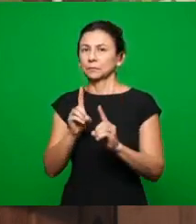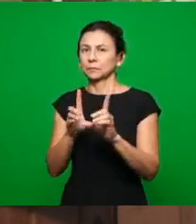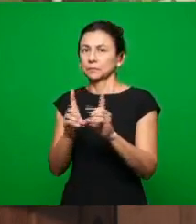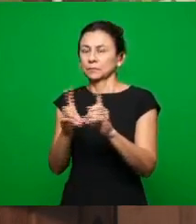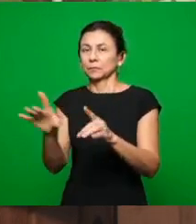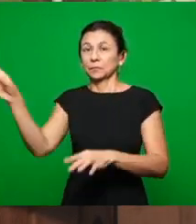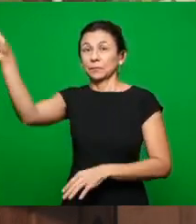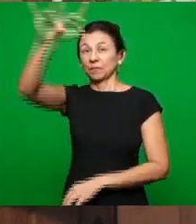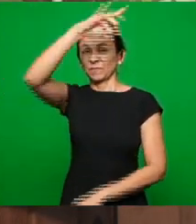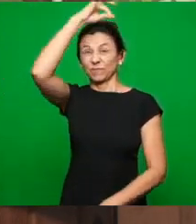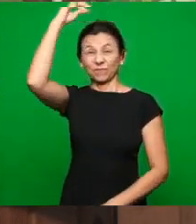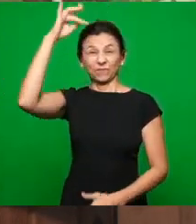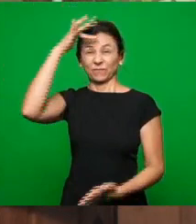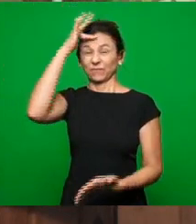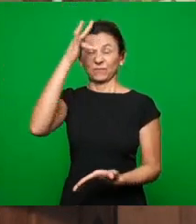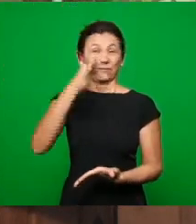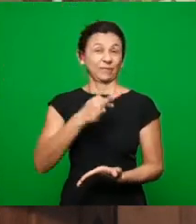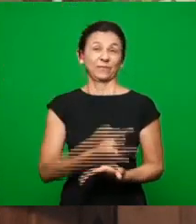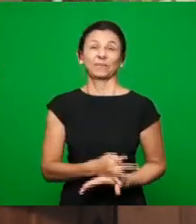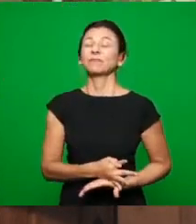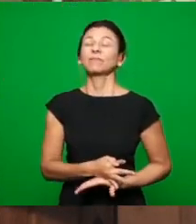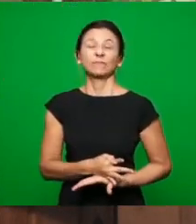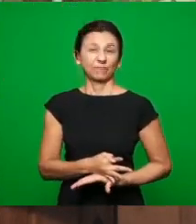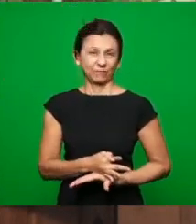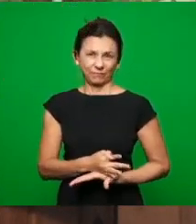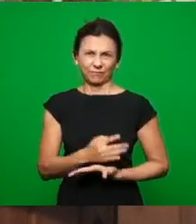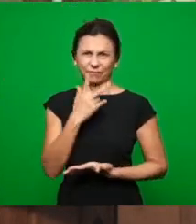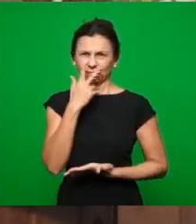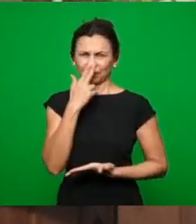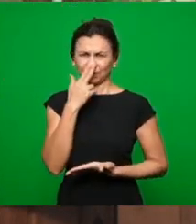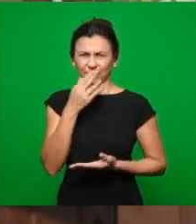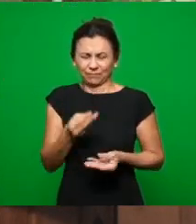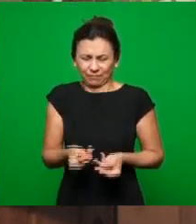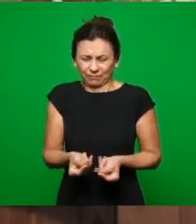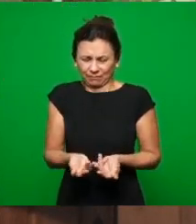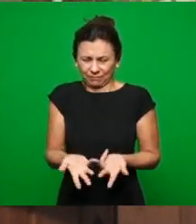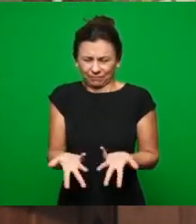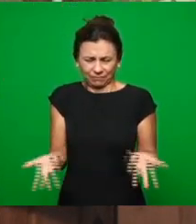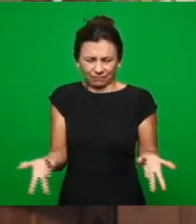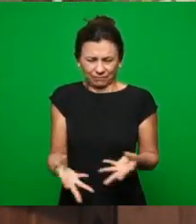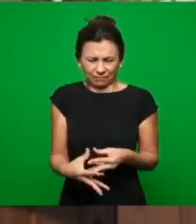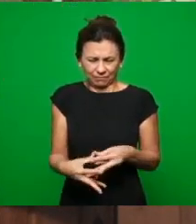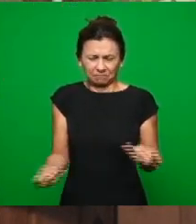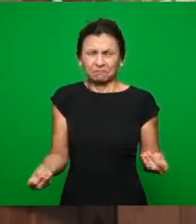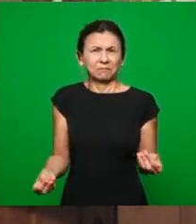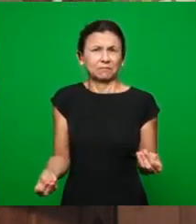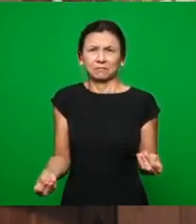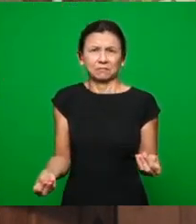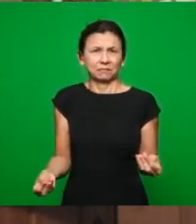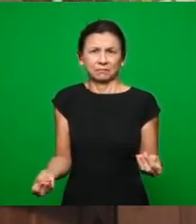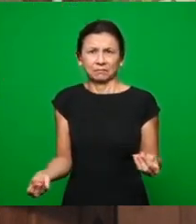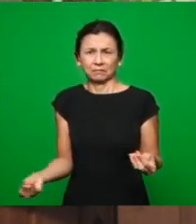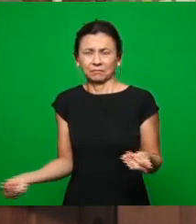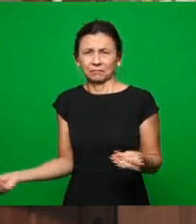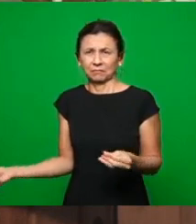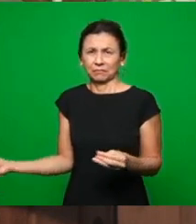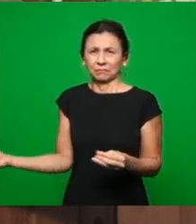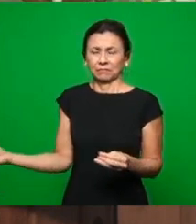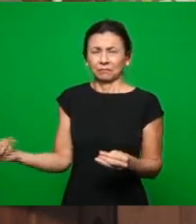third is the Holy Spirit, the faith. It seems like it was over, it's